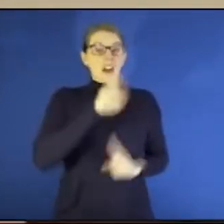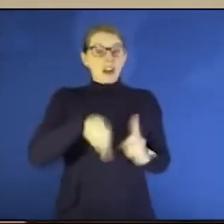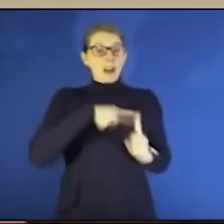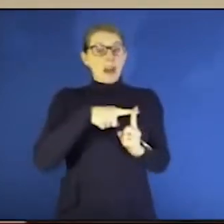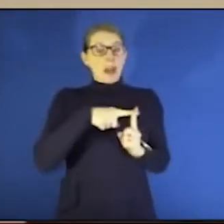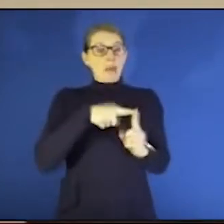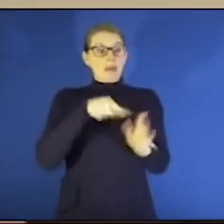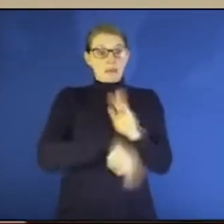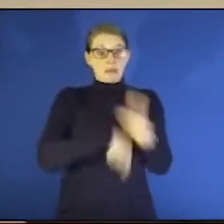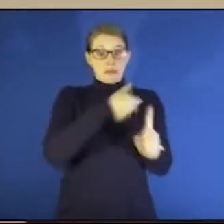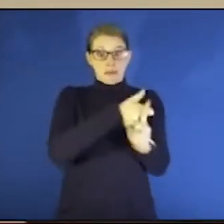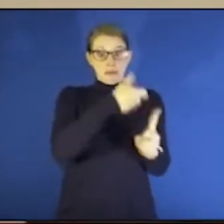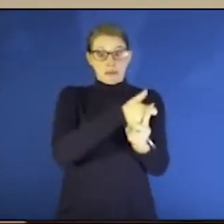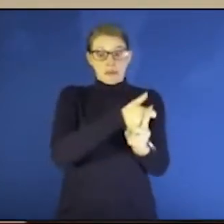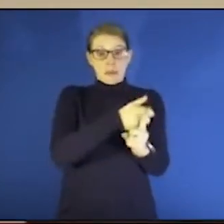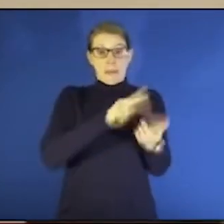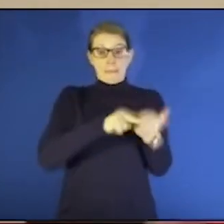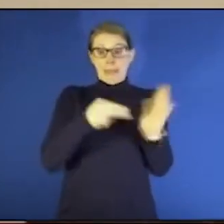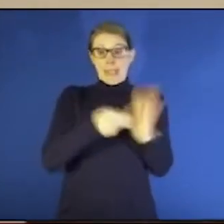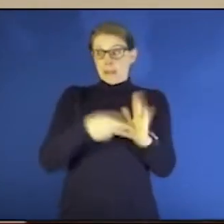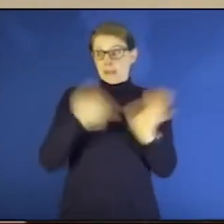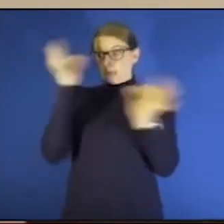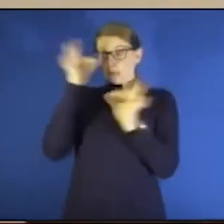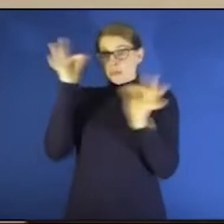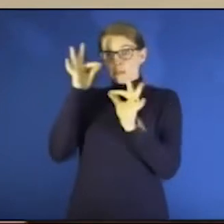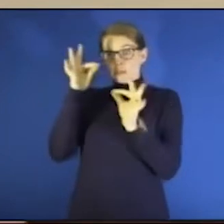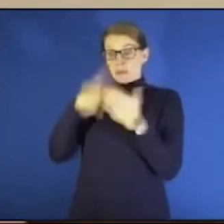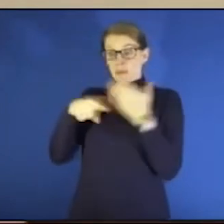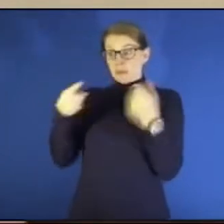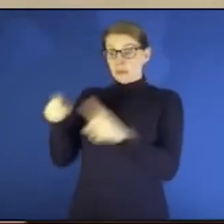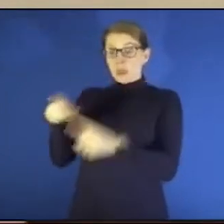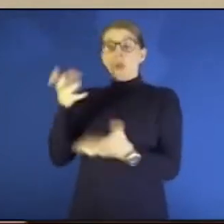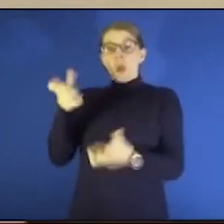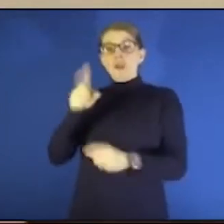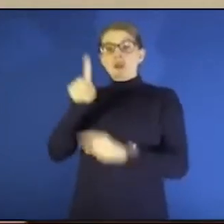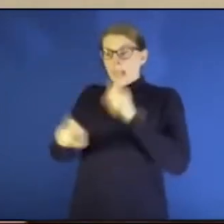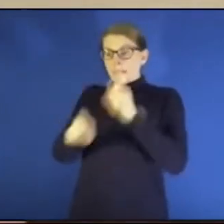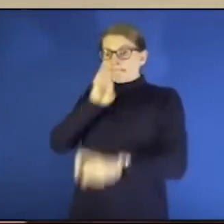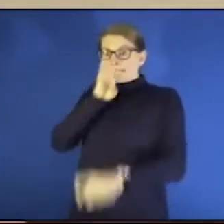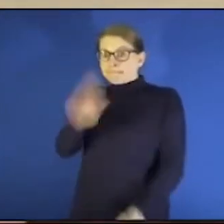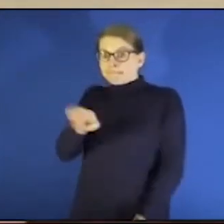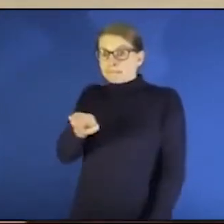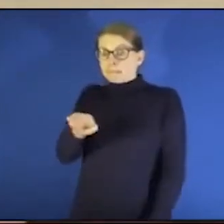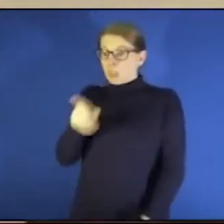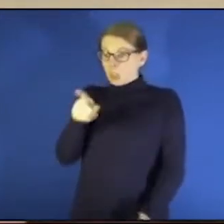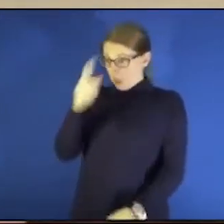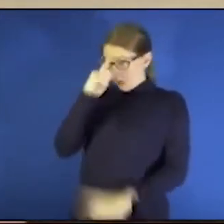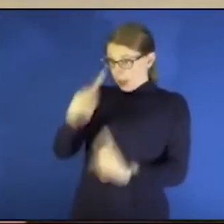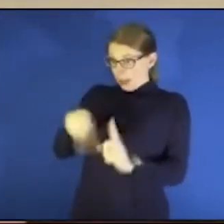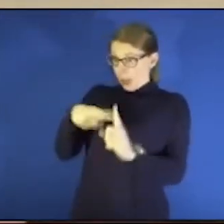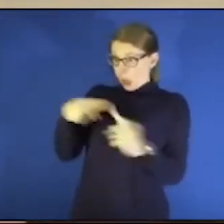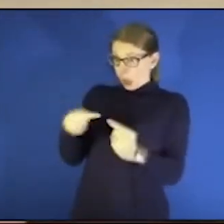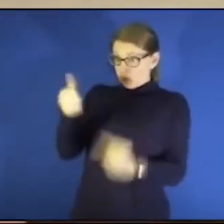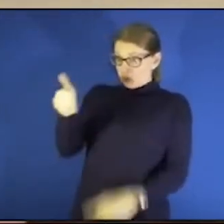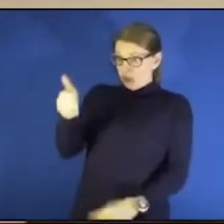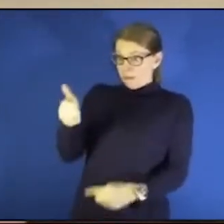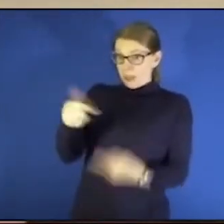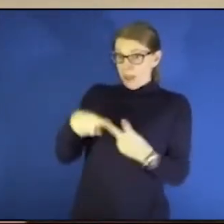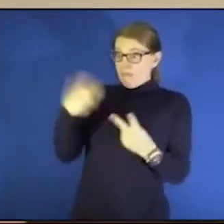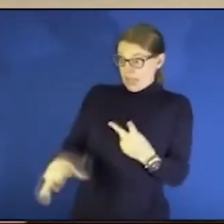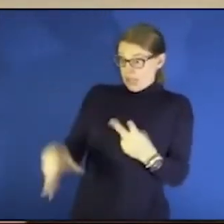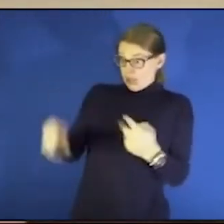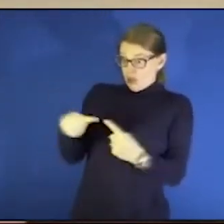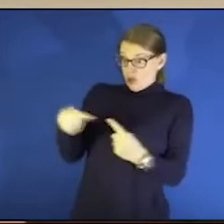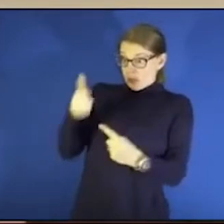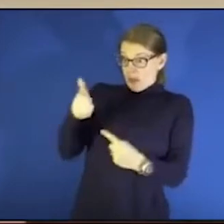secret and you don't know what's going on. You want to ask those direct questions. Have you ever thought about hurting yourself? Have you hurt yourself?